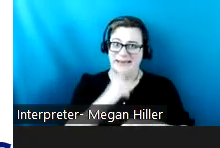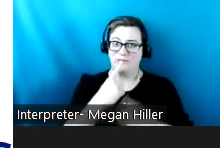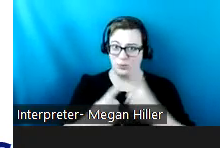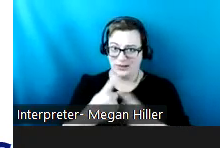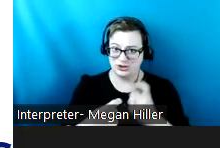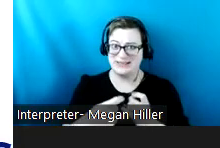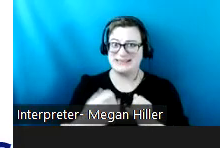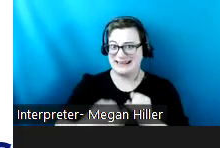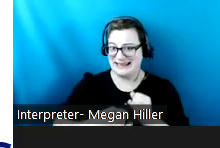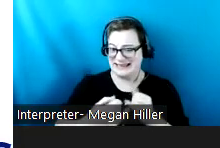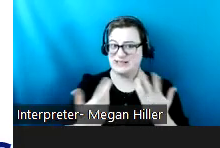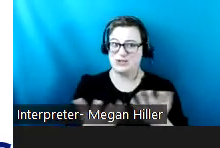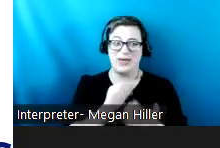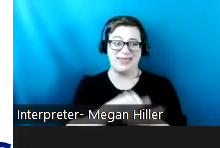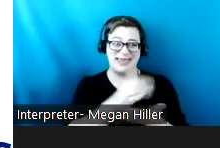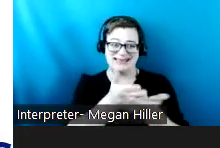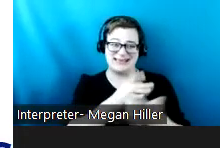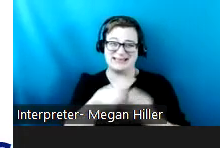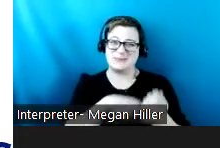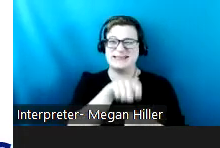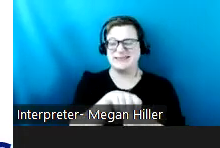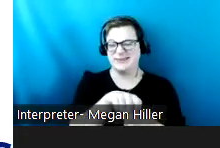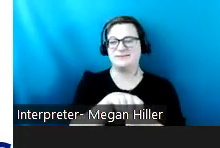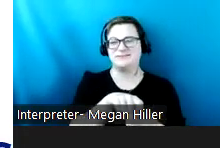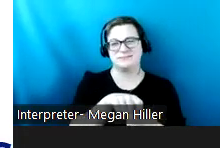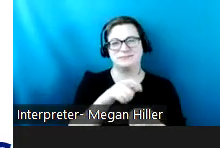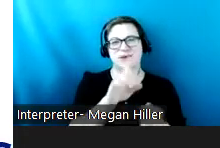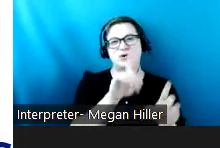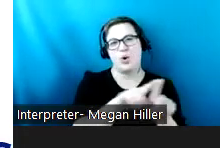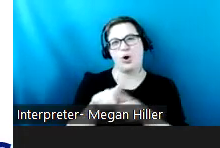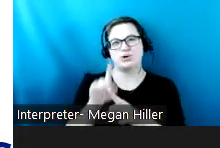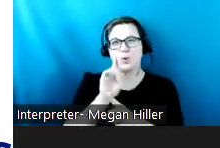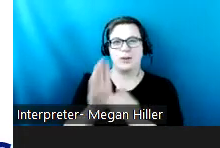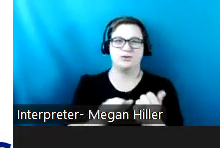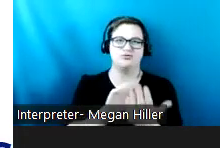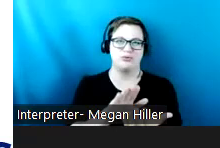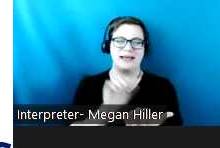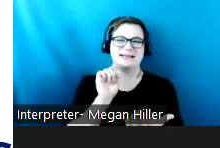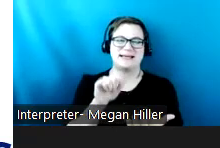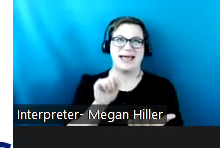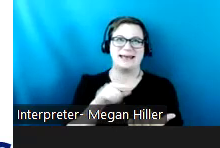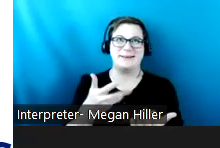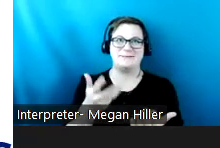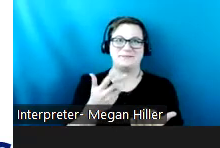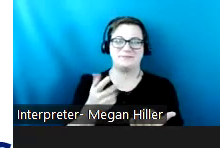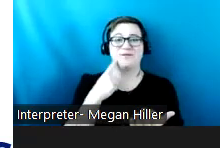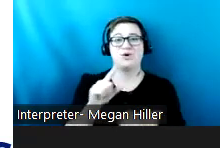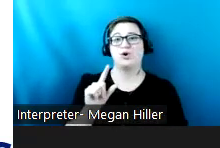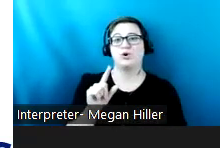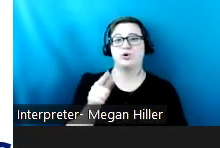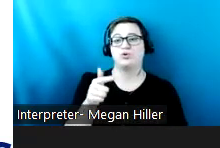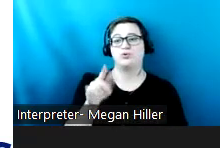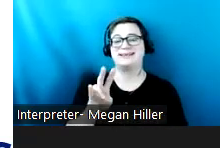questions. This section in particular is something that will also be addressed at a